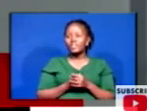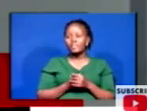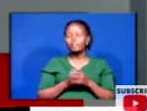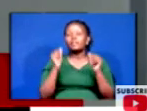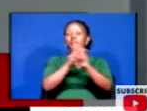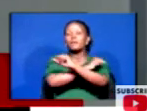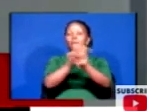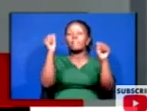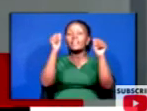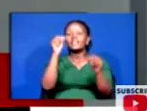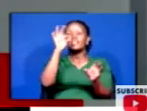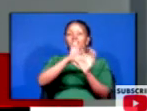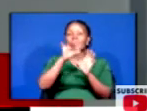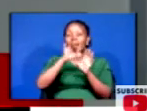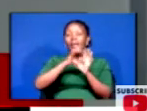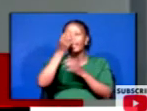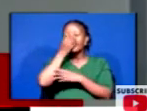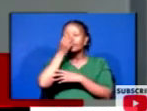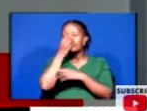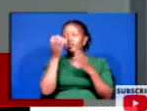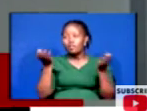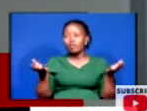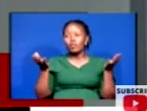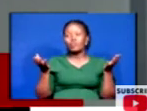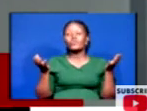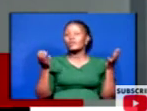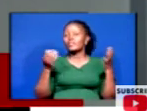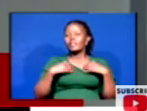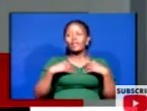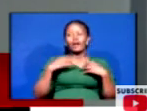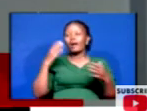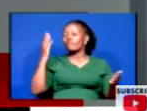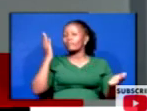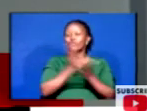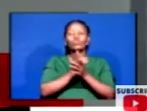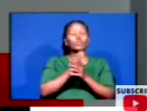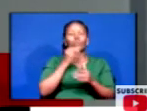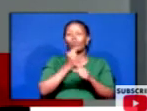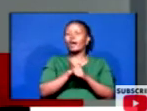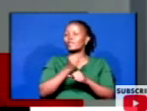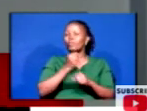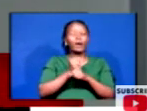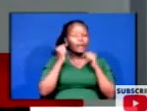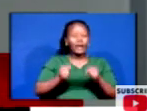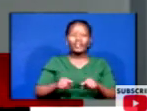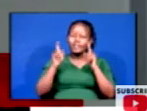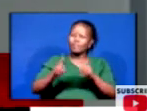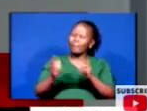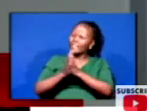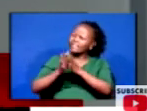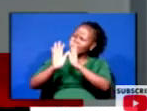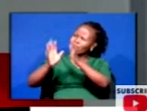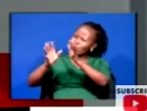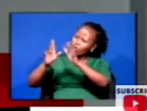President-elect Dr. William Ruto has really outdone himself, and we must commend him for that. Mm-hmm. We must